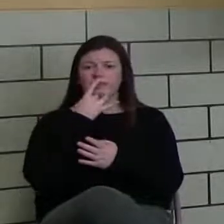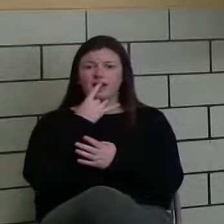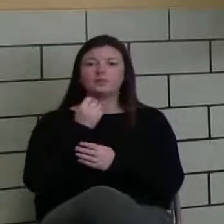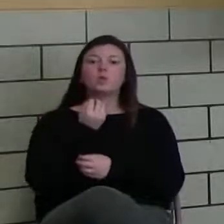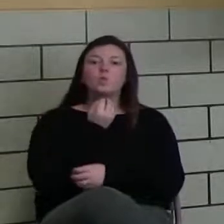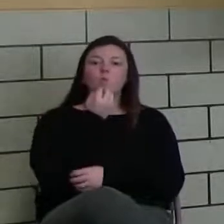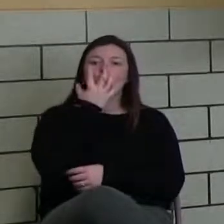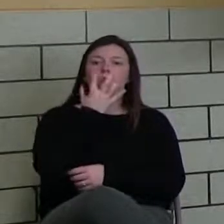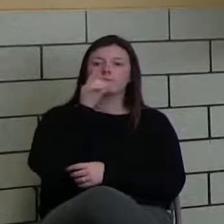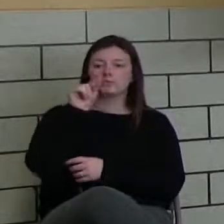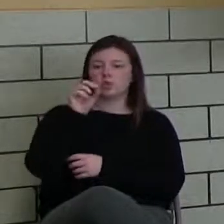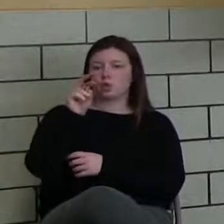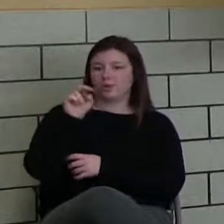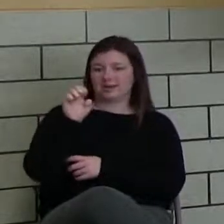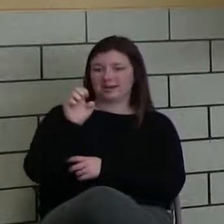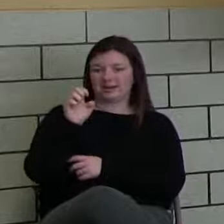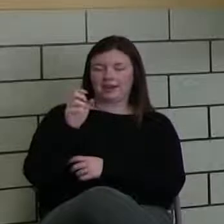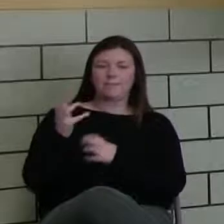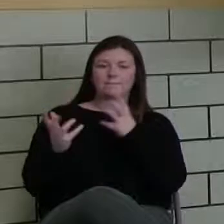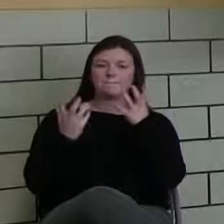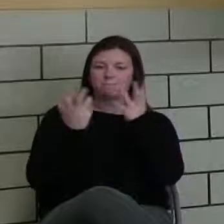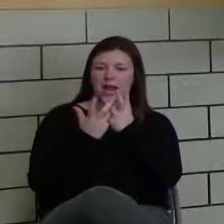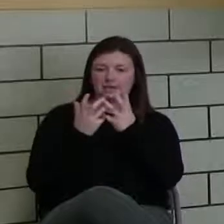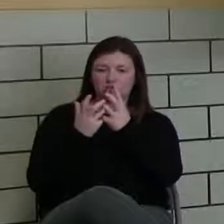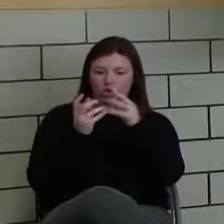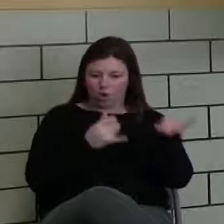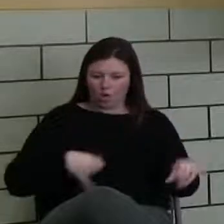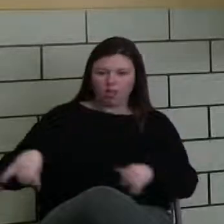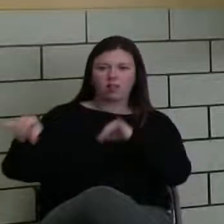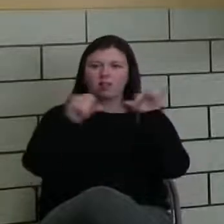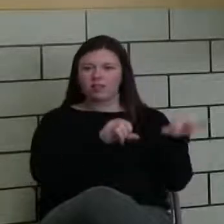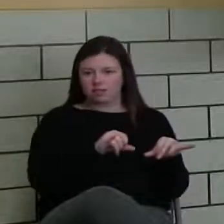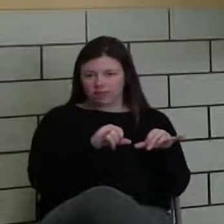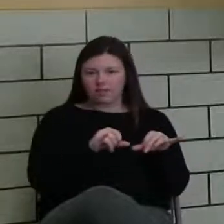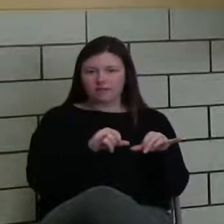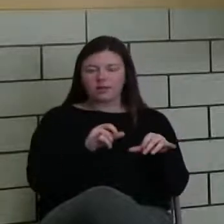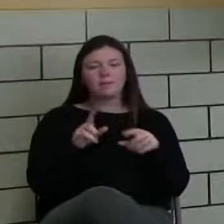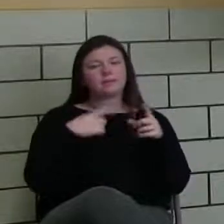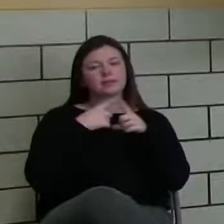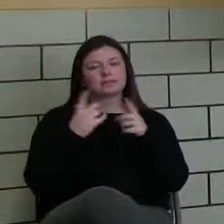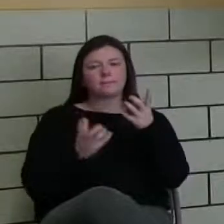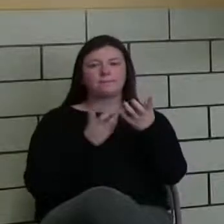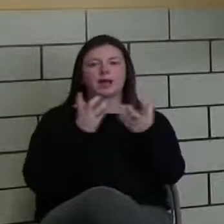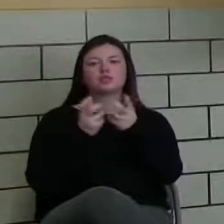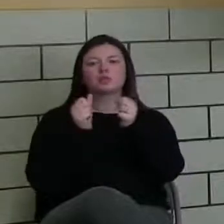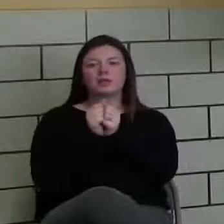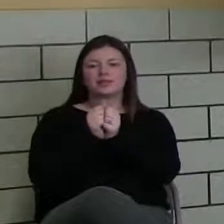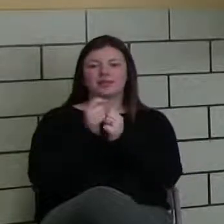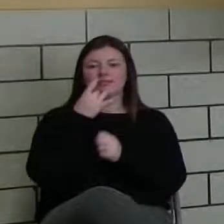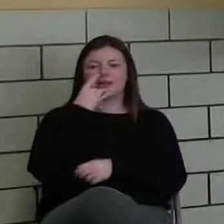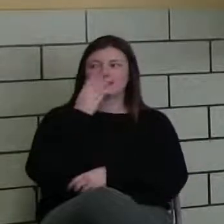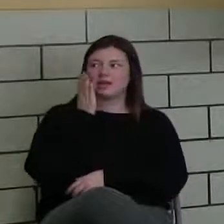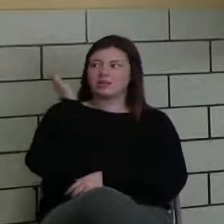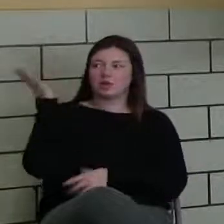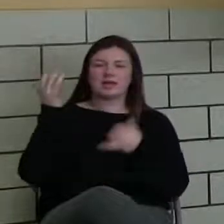look nice, and they match with the current lights that are out there downtown, the Acorn traditional